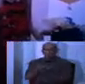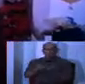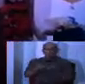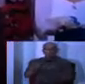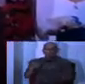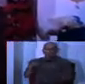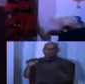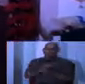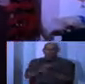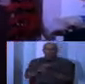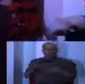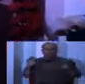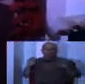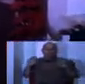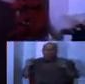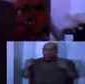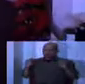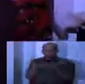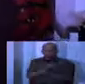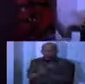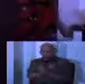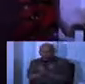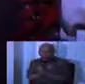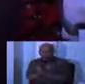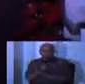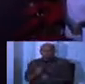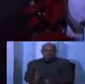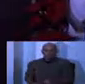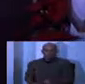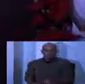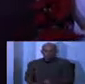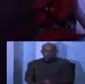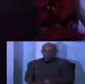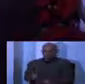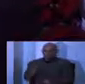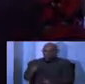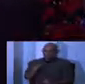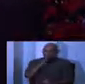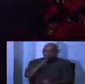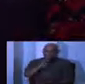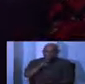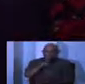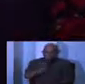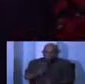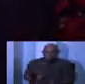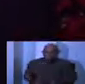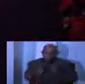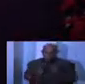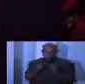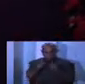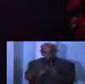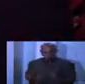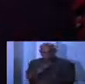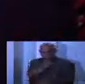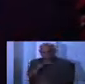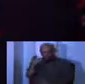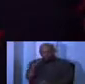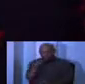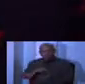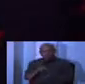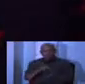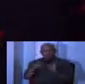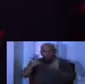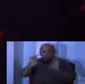completely redeemed, completely loved, completely lived. But the reality is that this story of Christmas is not one of